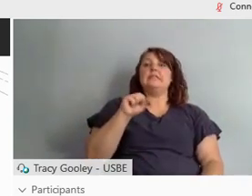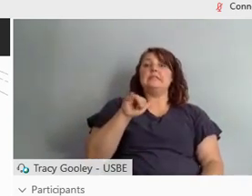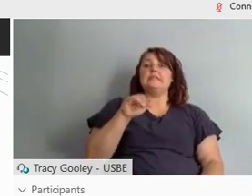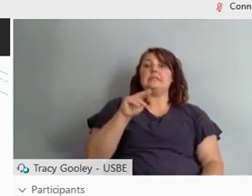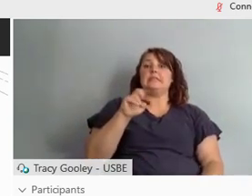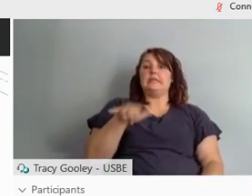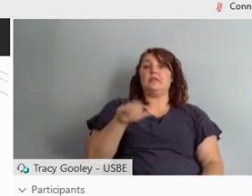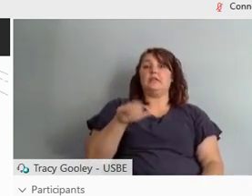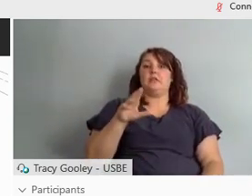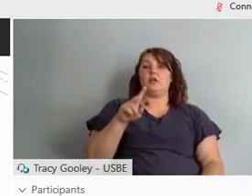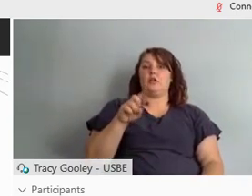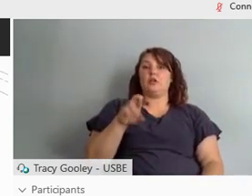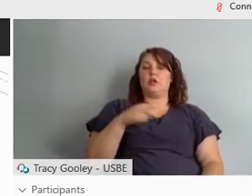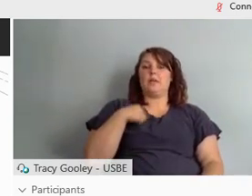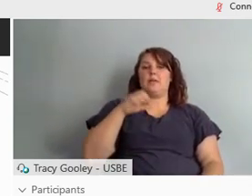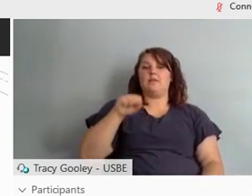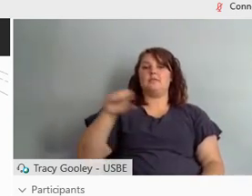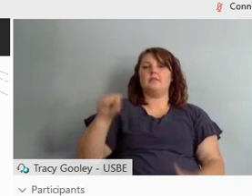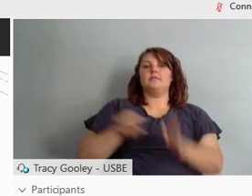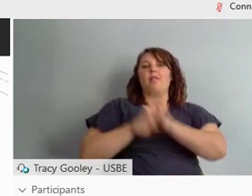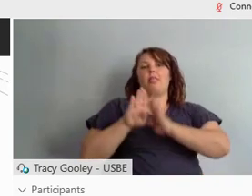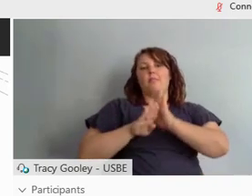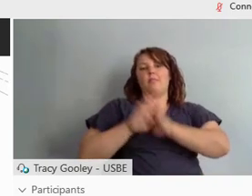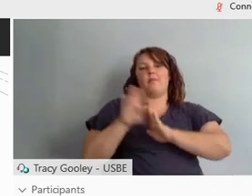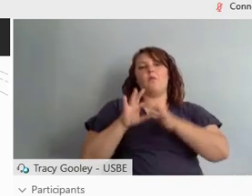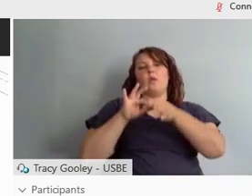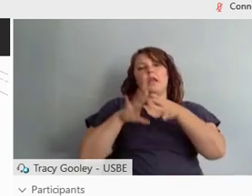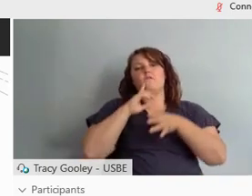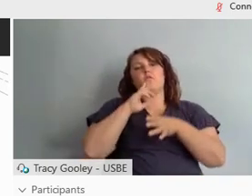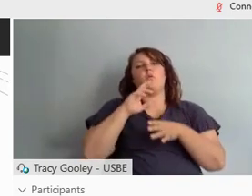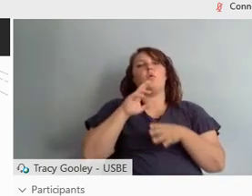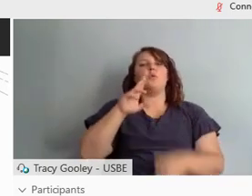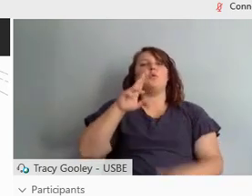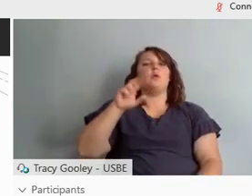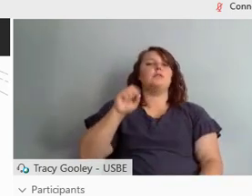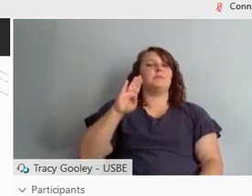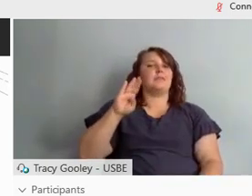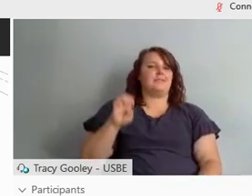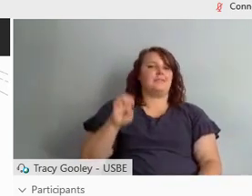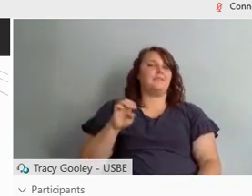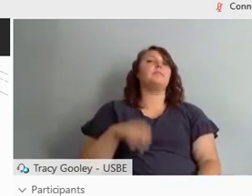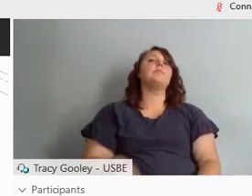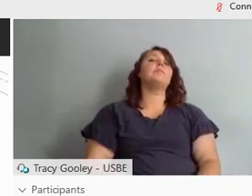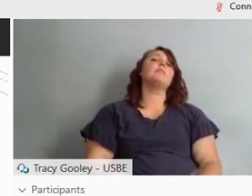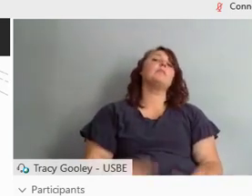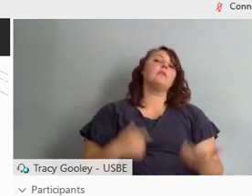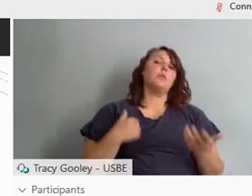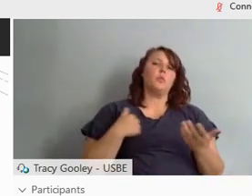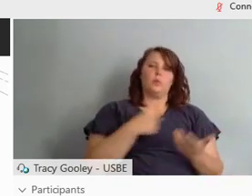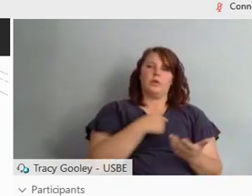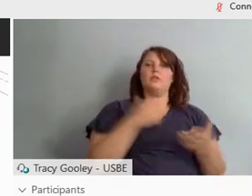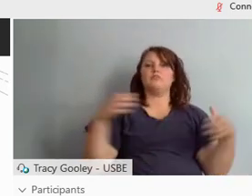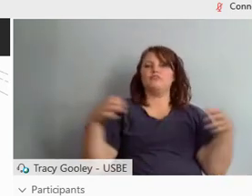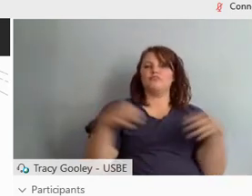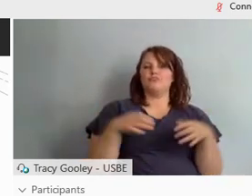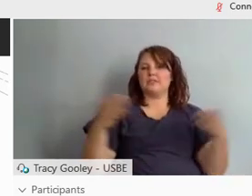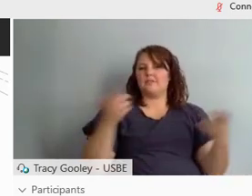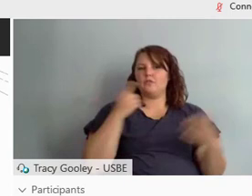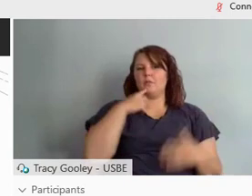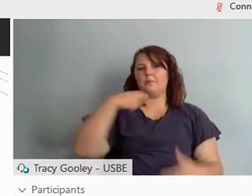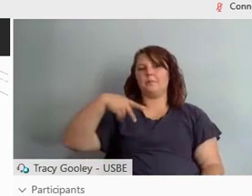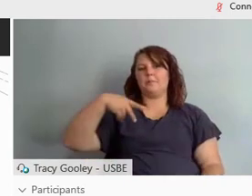I'm the Assessment Development Coordinator at the Utah State Board of Education. So we are here for the